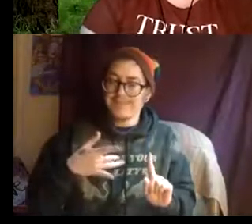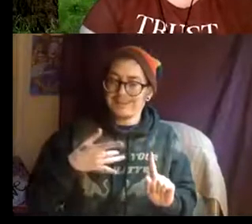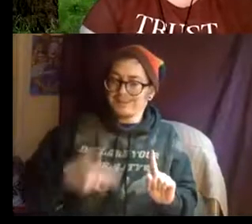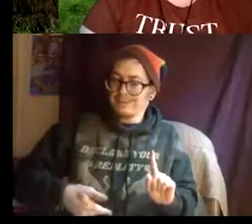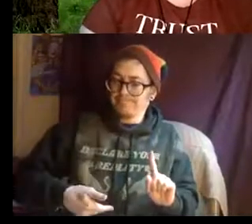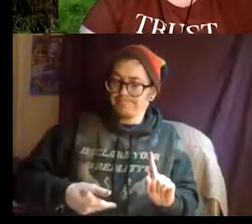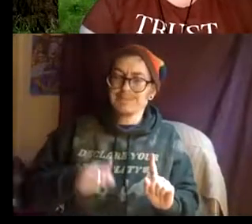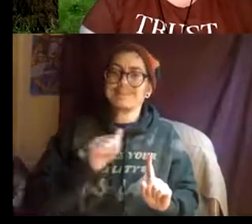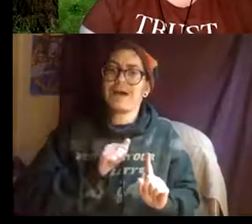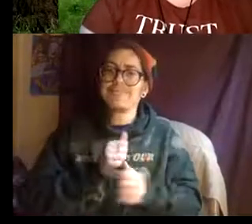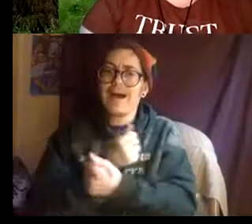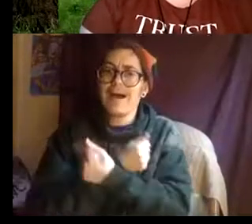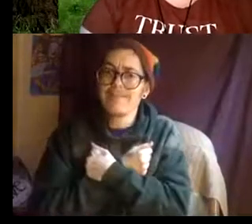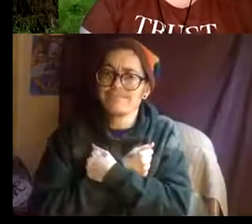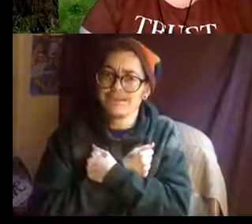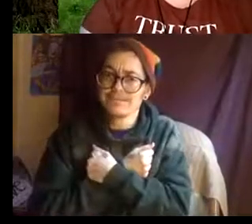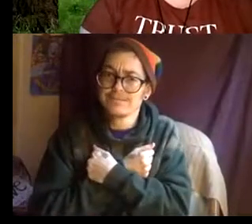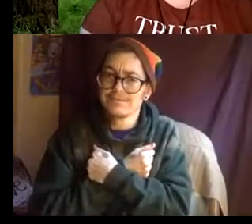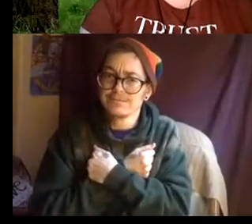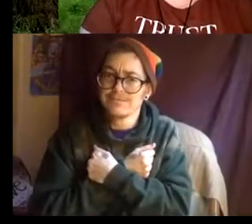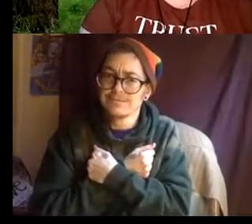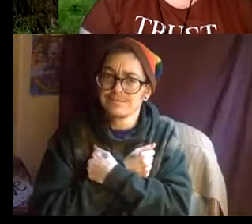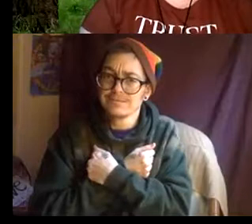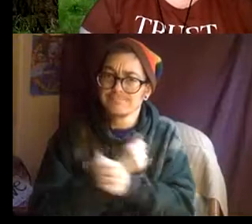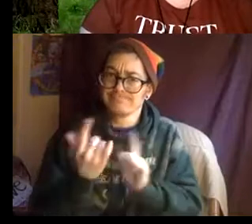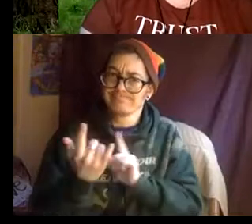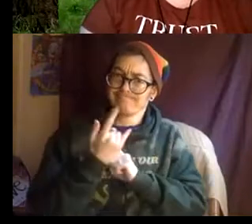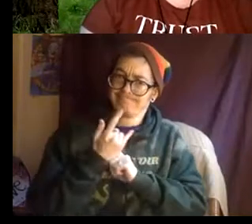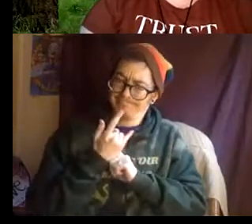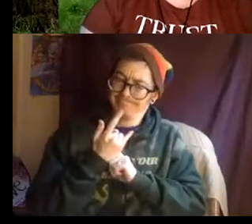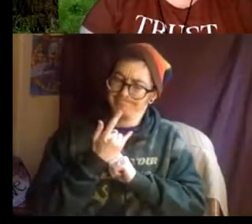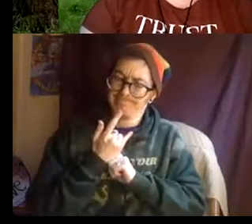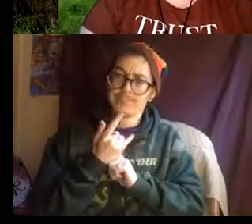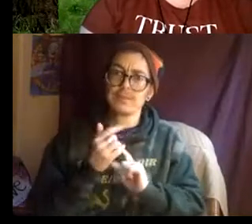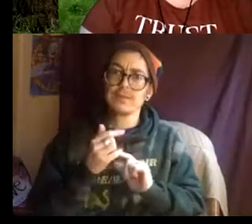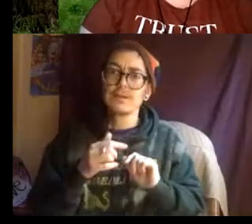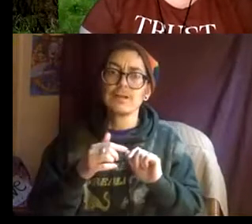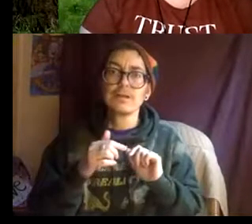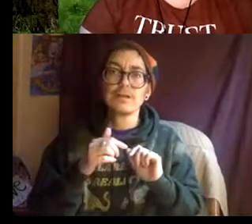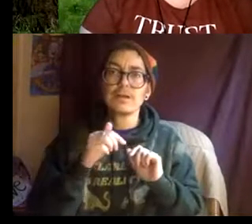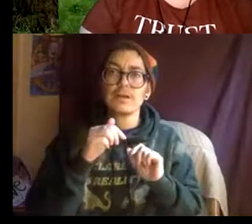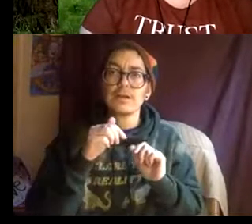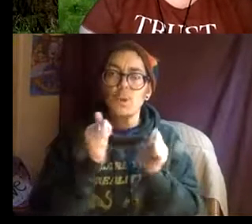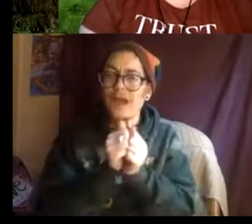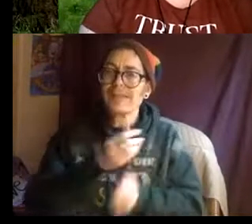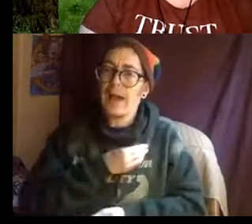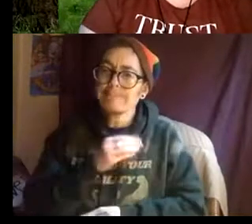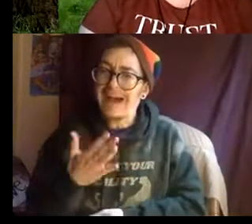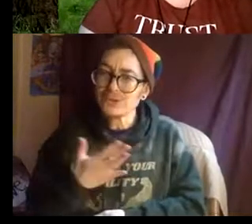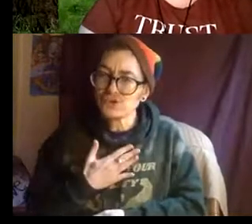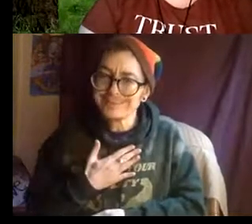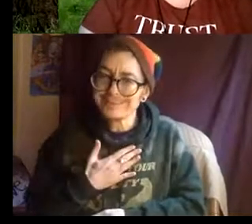of ways. And I think this one, again, is going to self-love for you and learning to care and love for